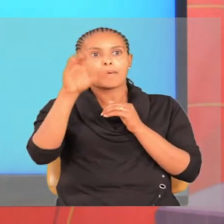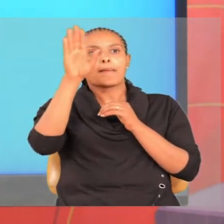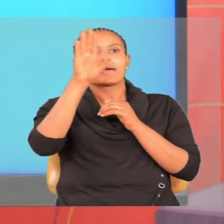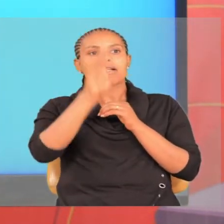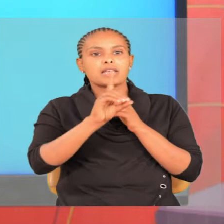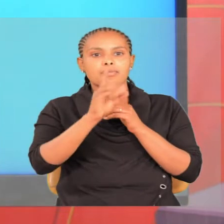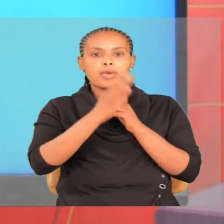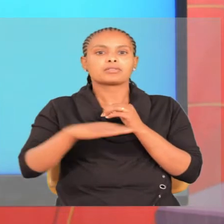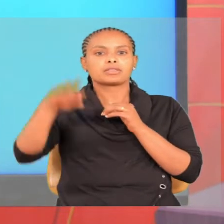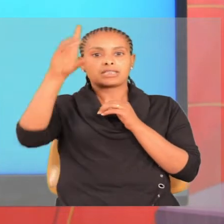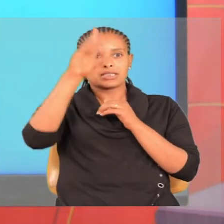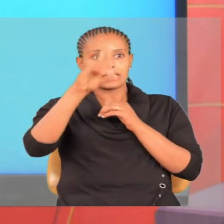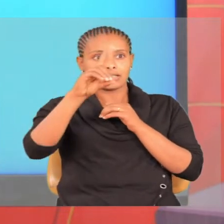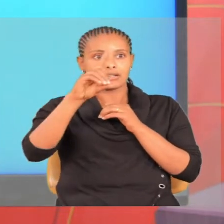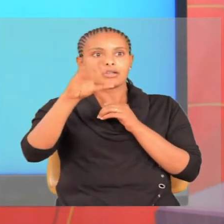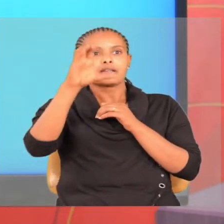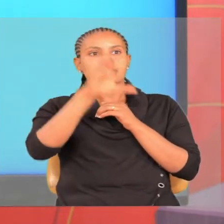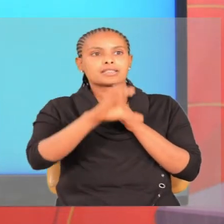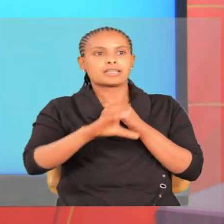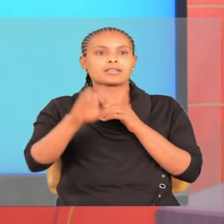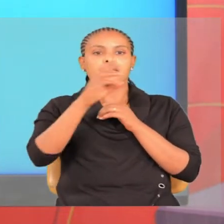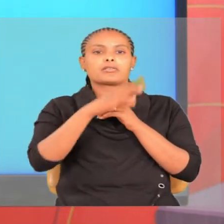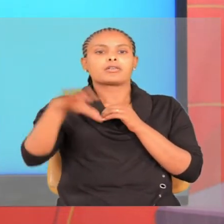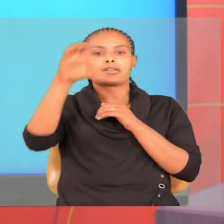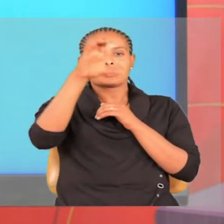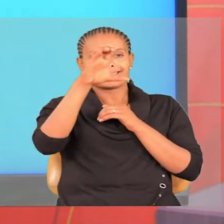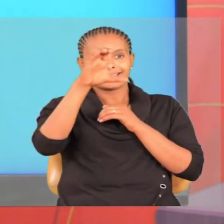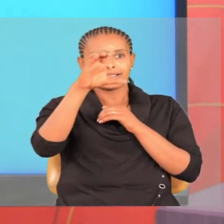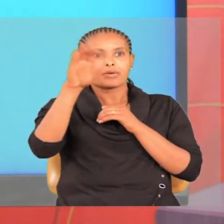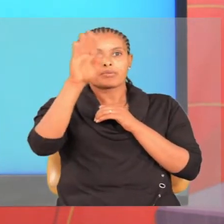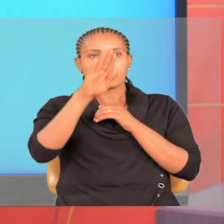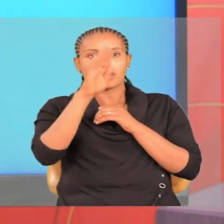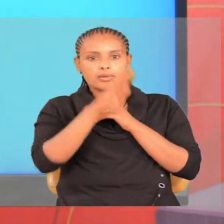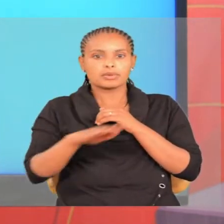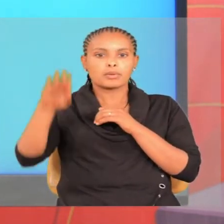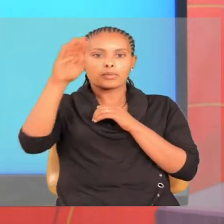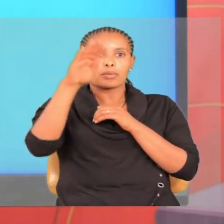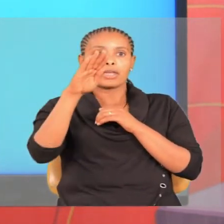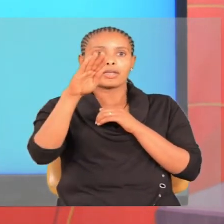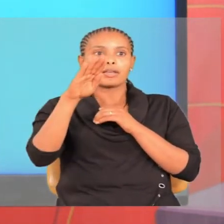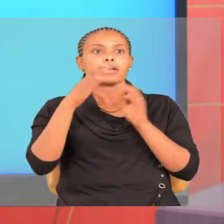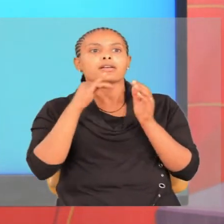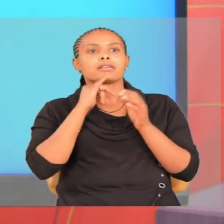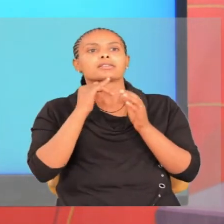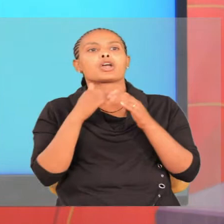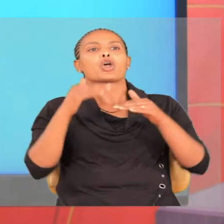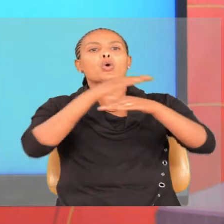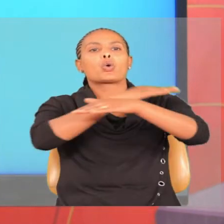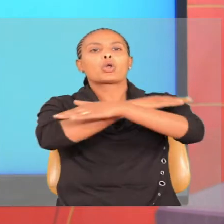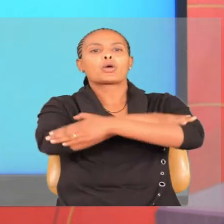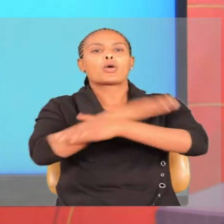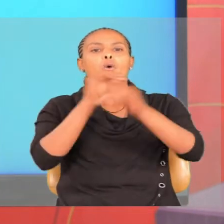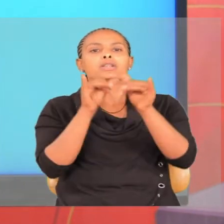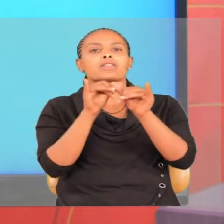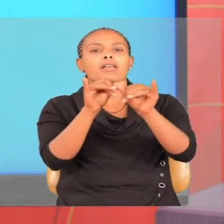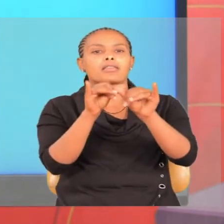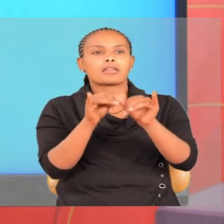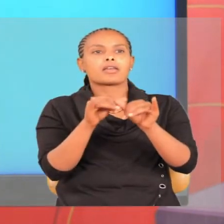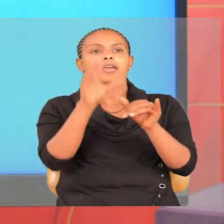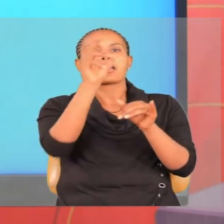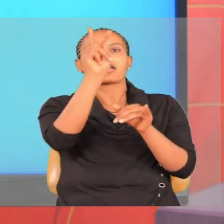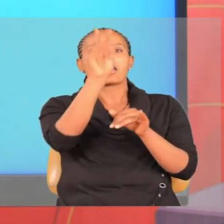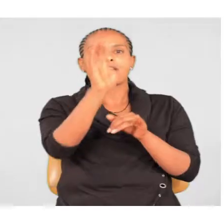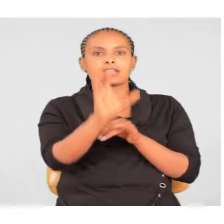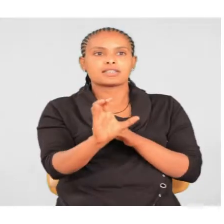power of D divided by concentration of A to the power of A times concentration of B raised to B is equilibrium constant